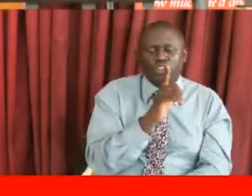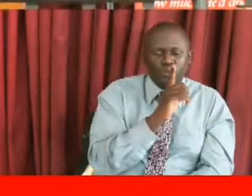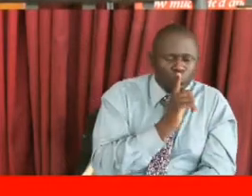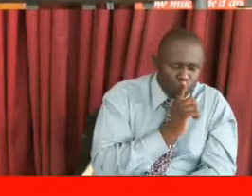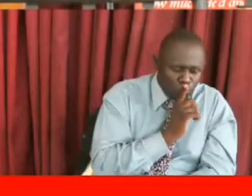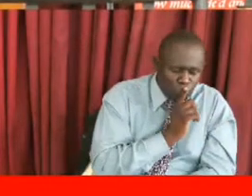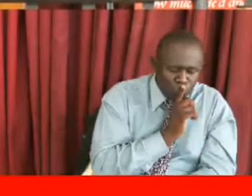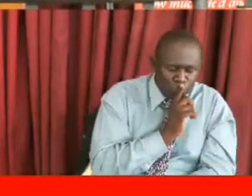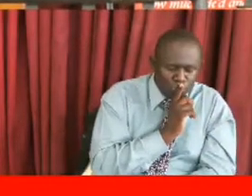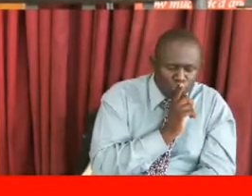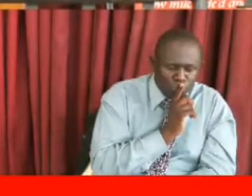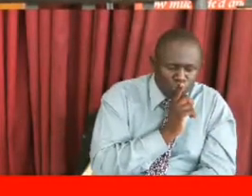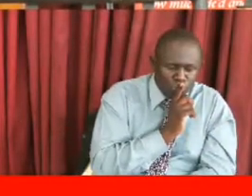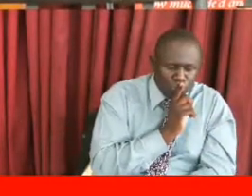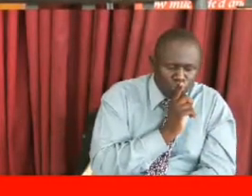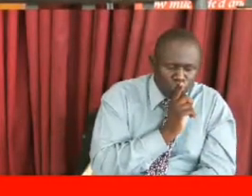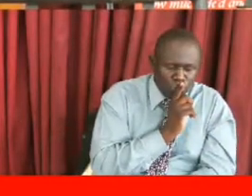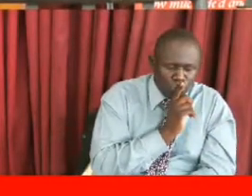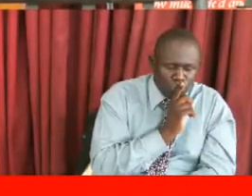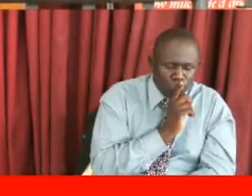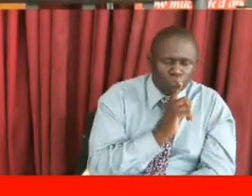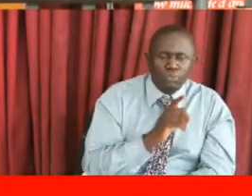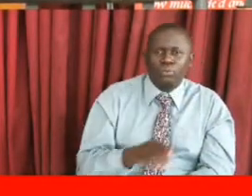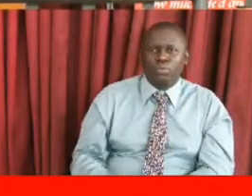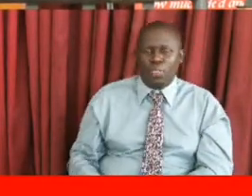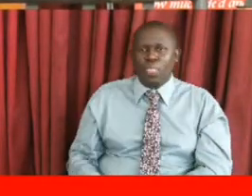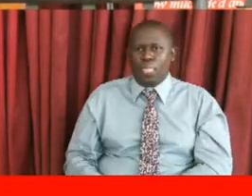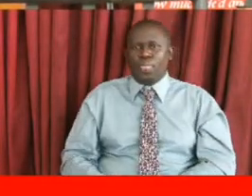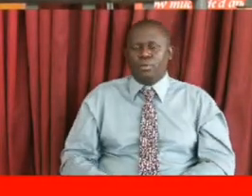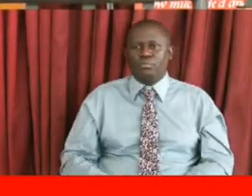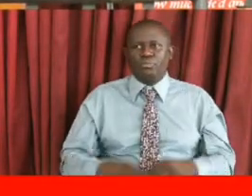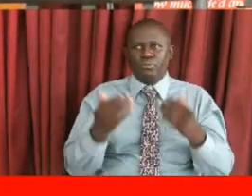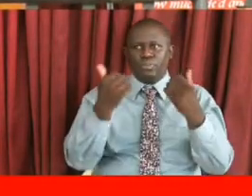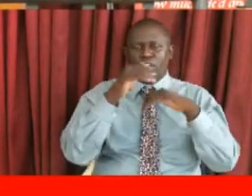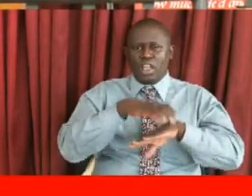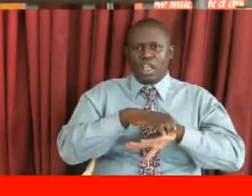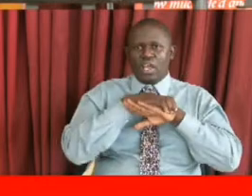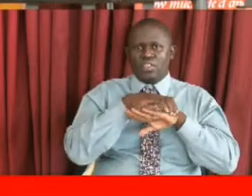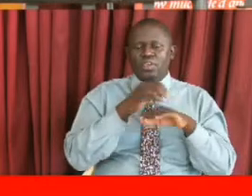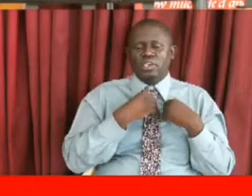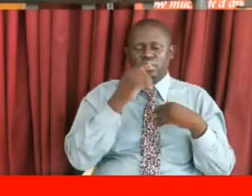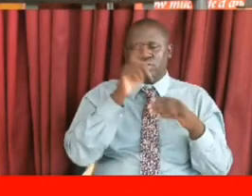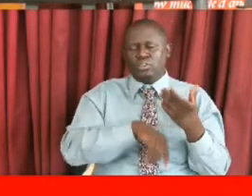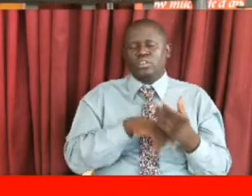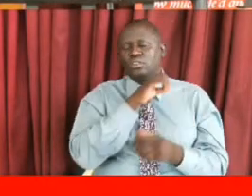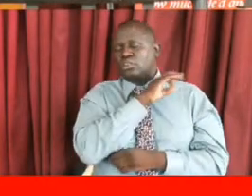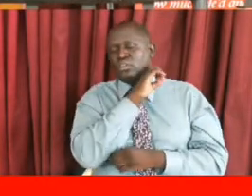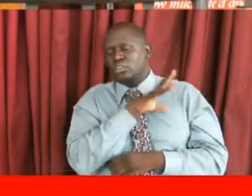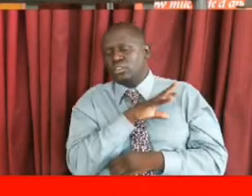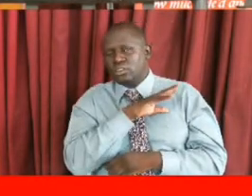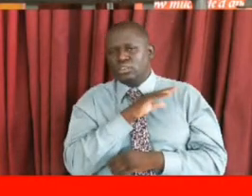left Heaven Earth has noise it has spiritual